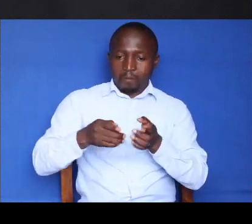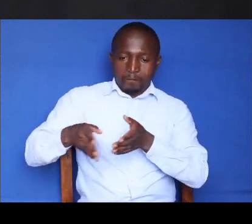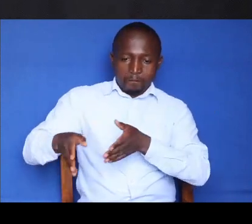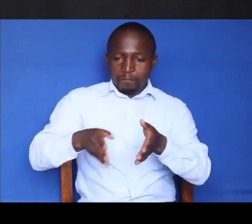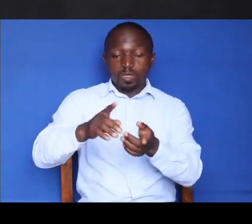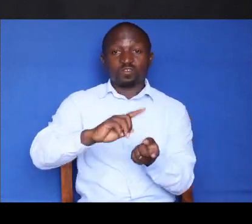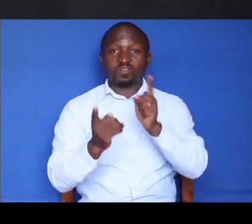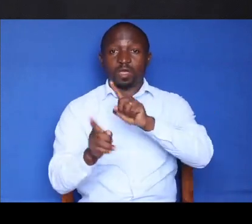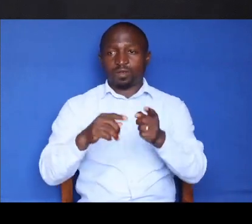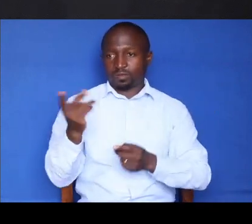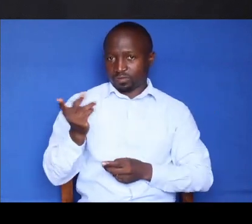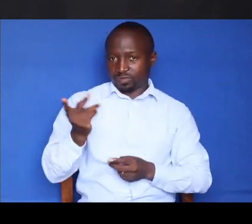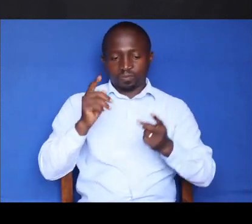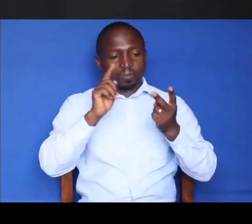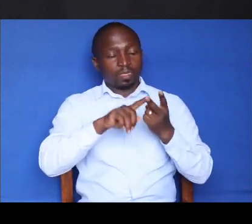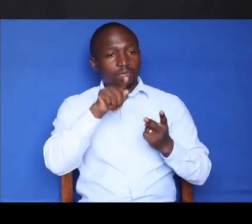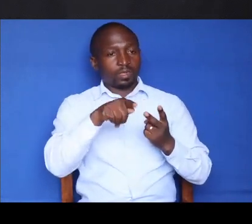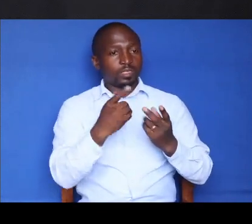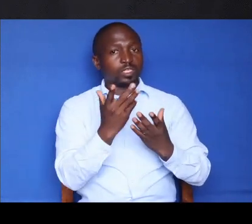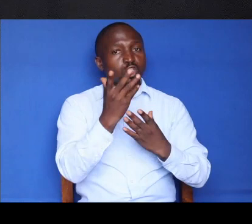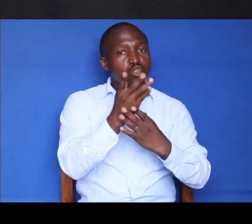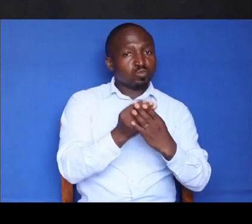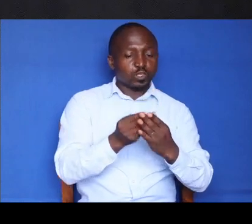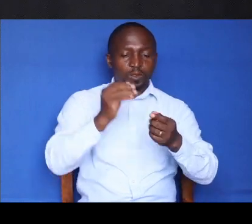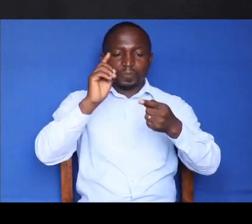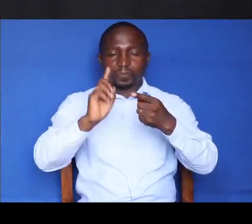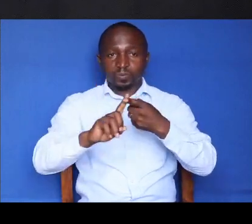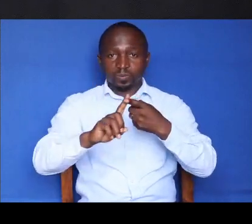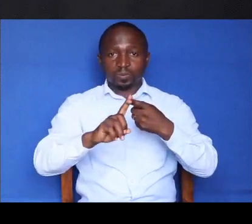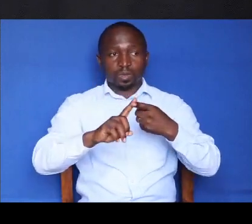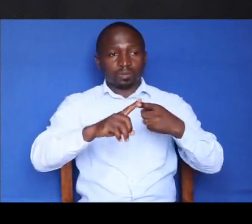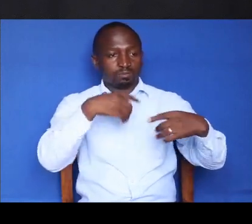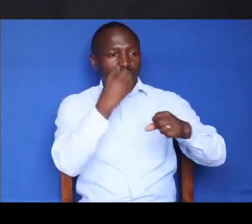factors for the occurrence of river rejuvenation? This includes